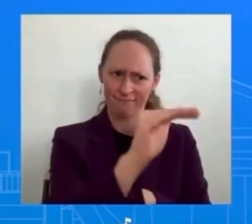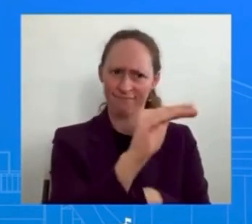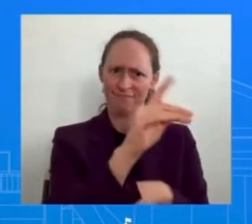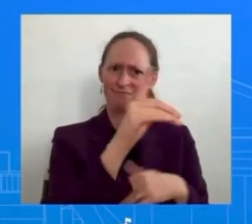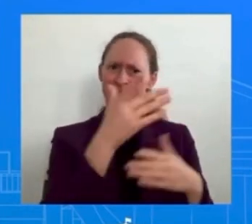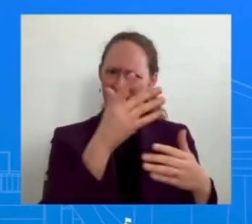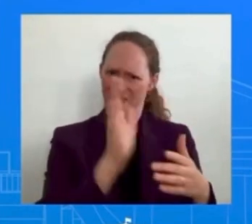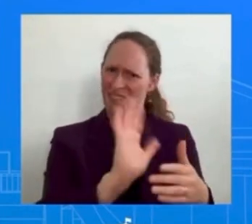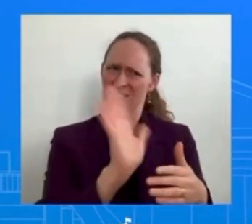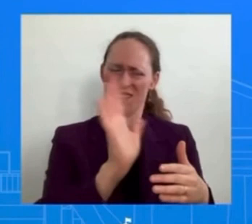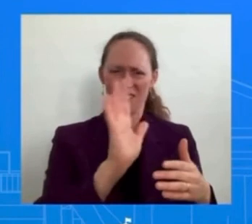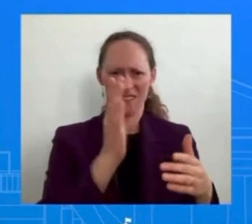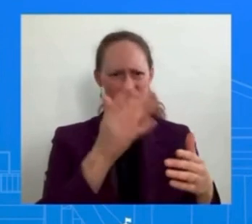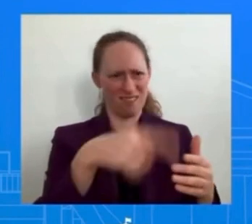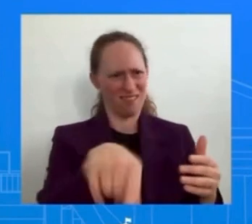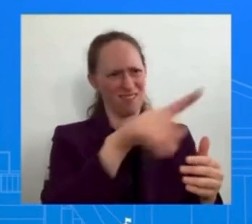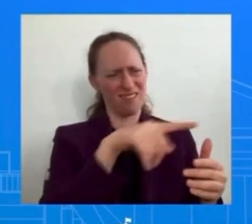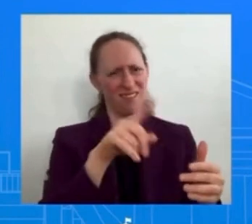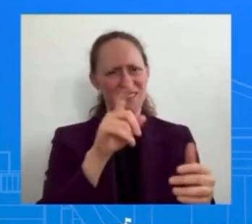urge